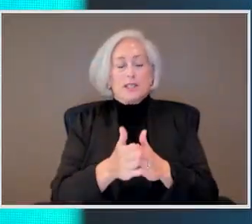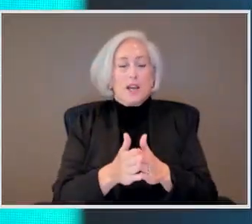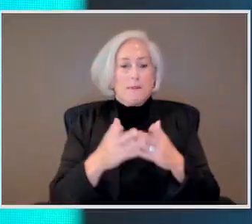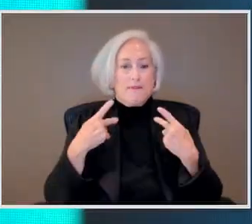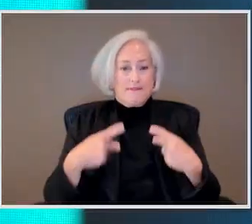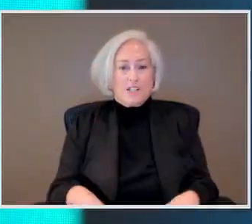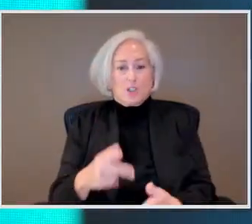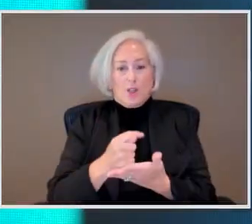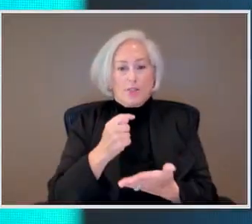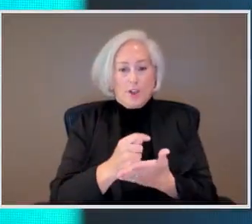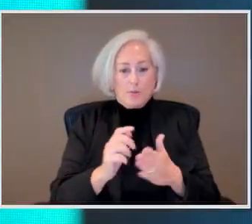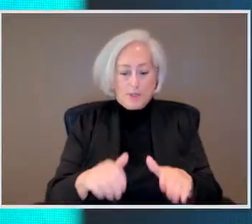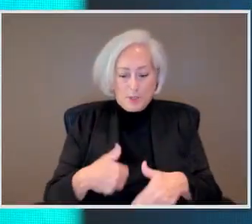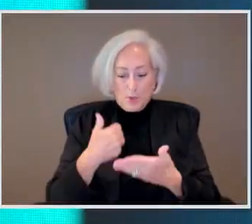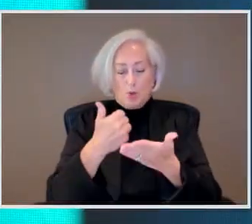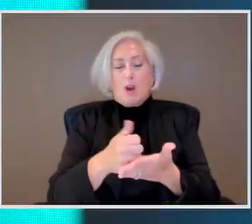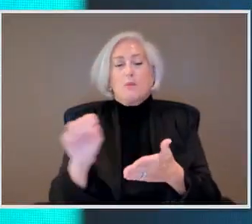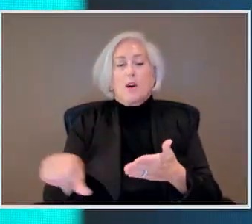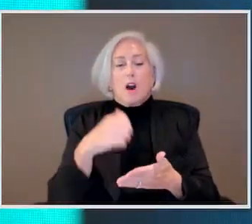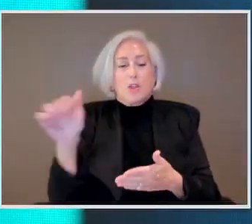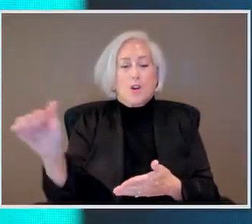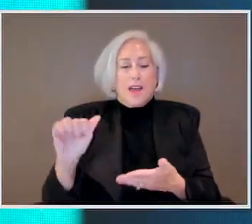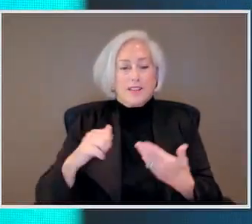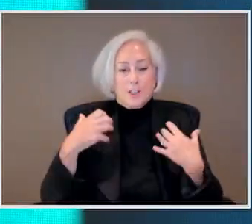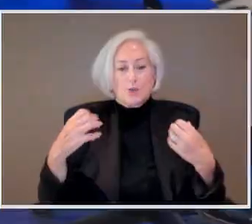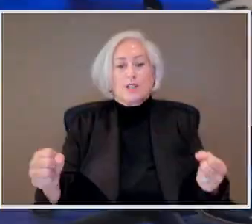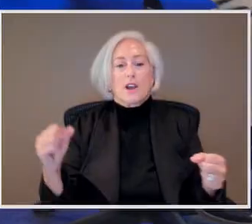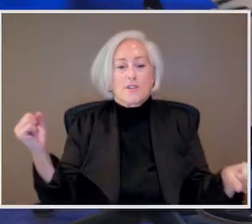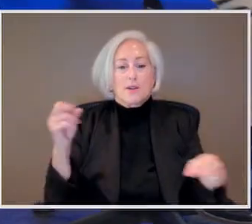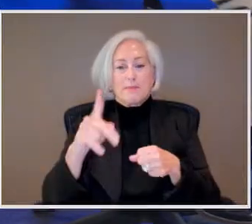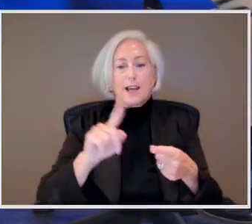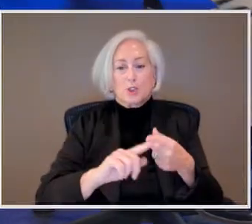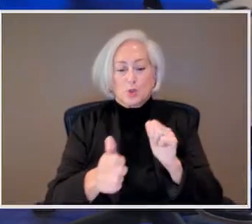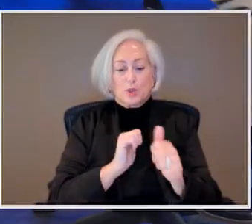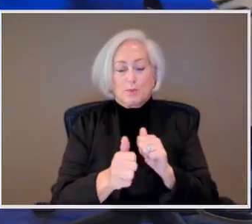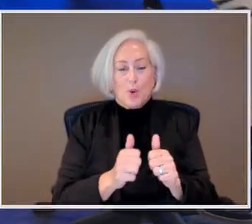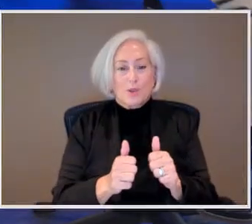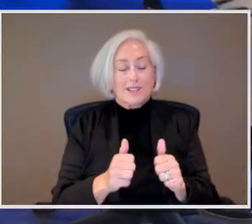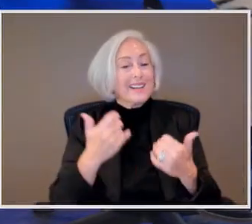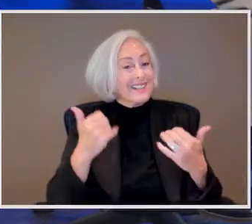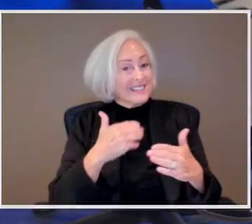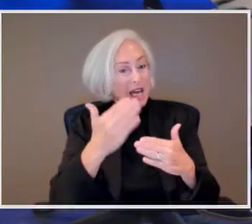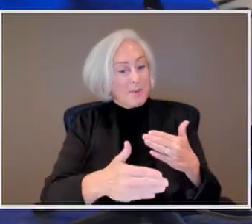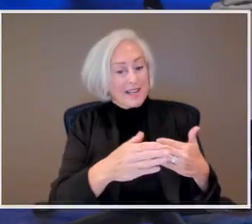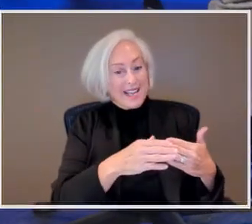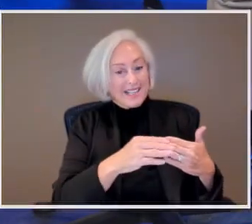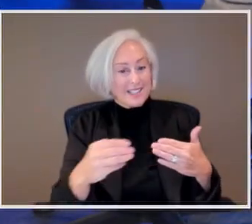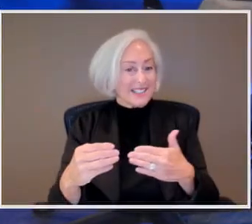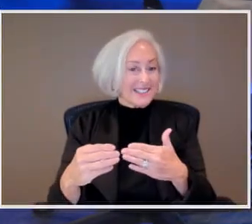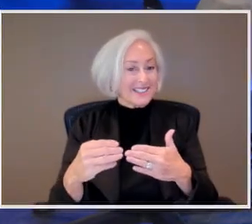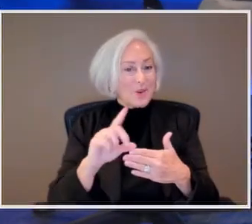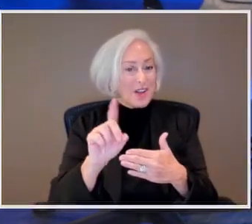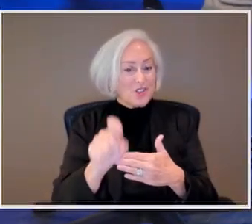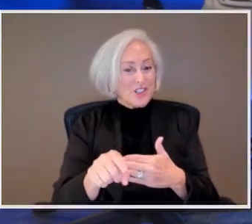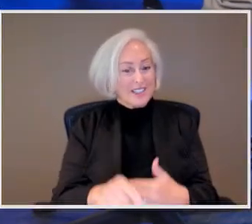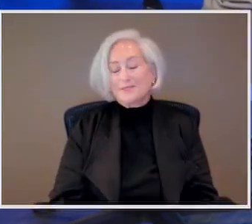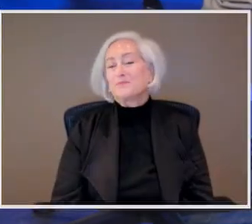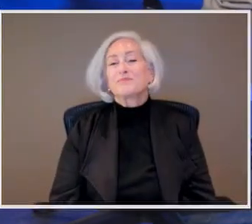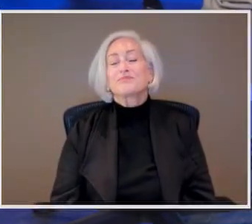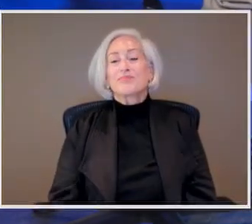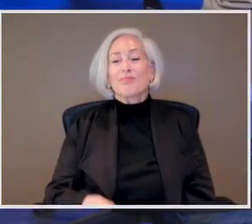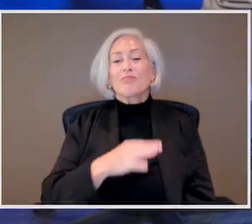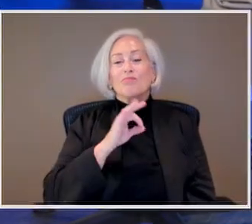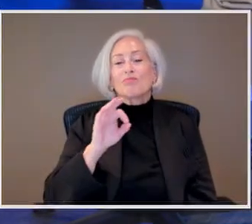out other young athletes make recoveries and get back to sport. Well, that leads me to my next question, because Katie wants to know, how has going through